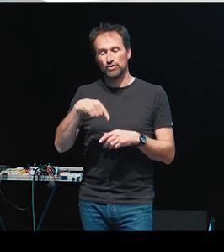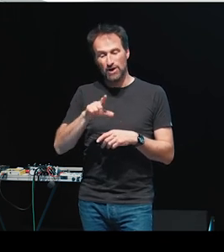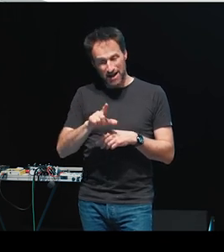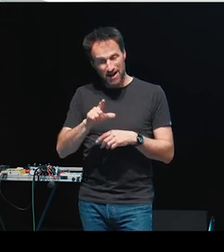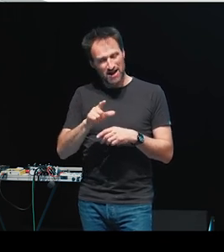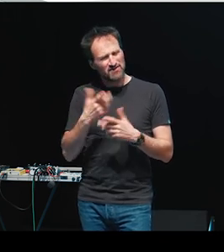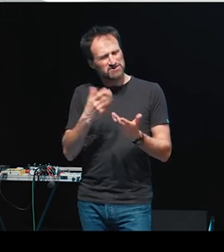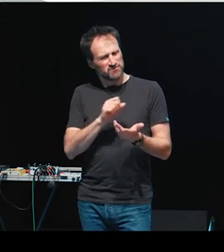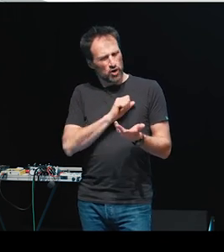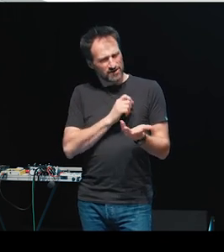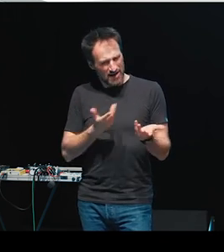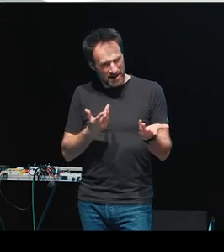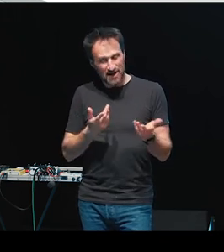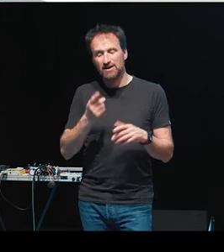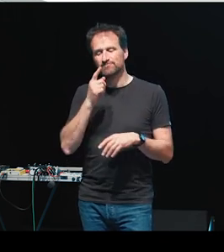API?